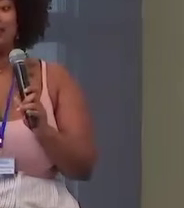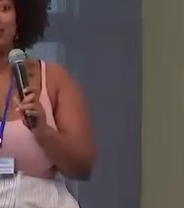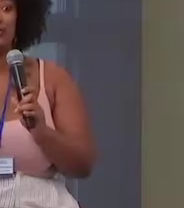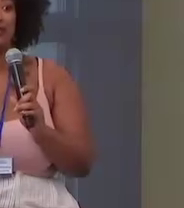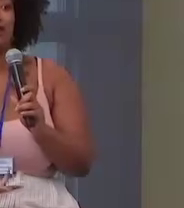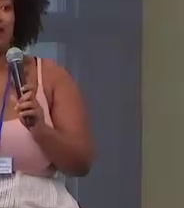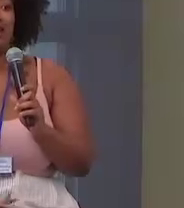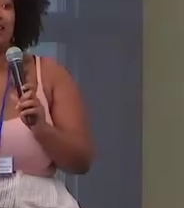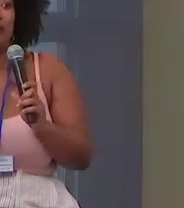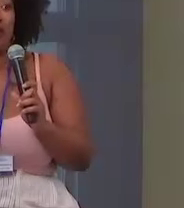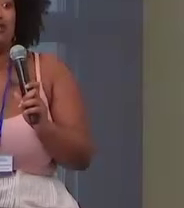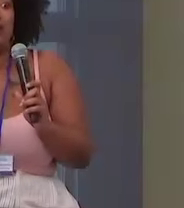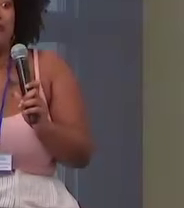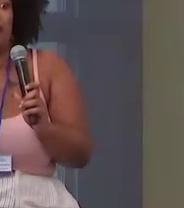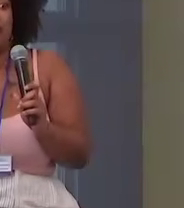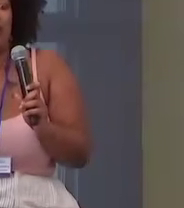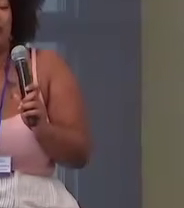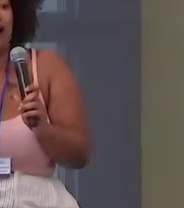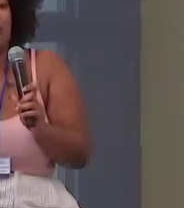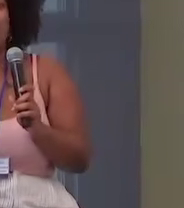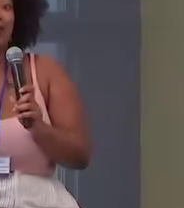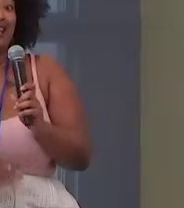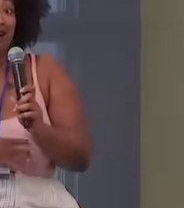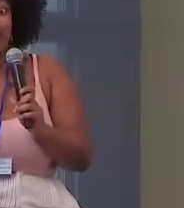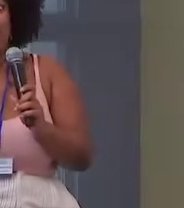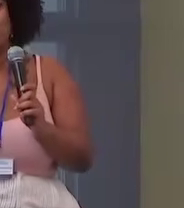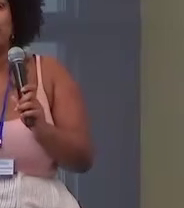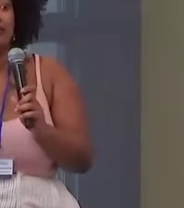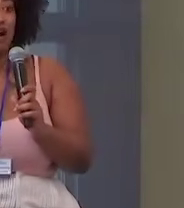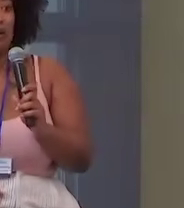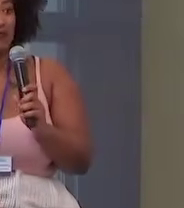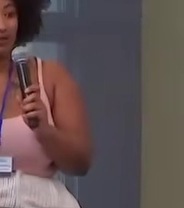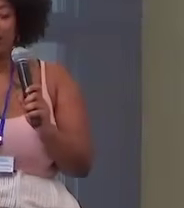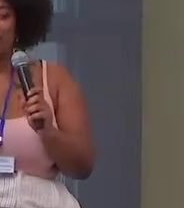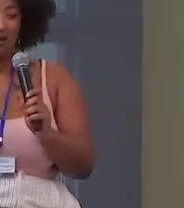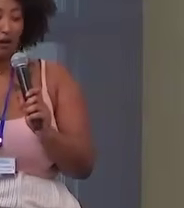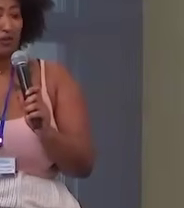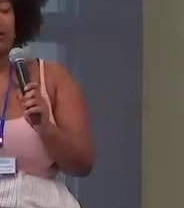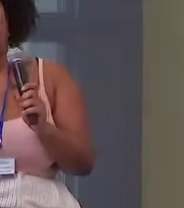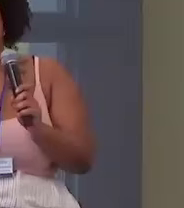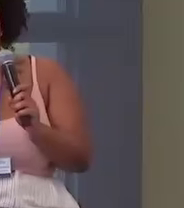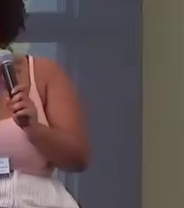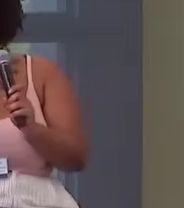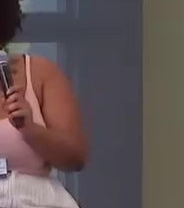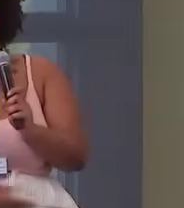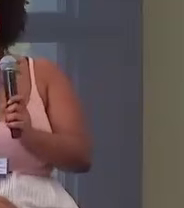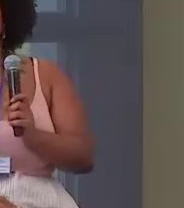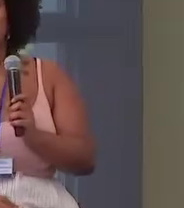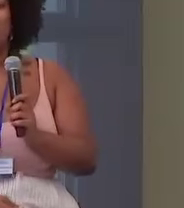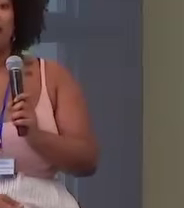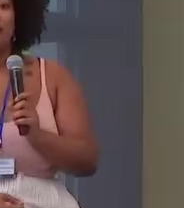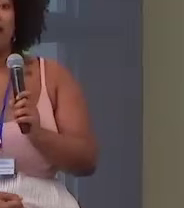is on Social Security and wants to have a full-time job, but cannot find a remote job, even though she has all of the